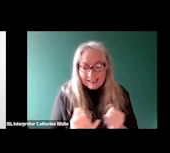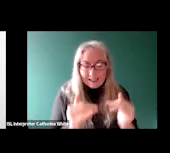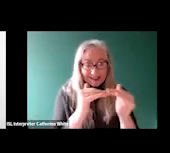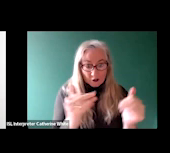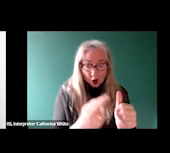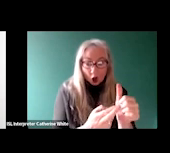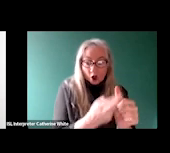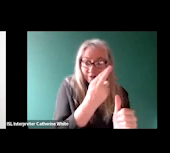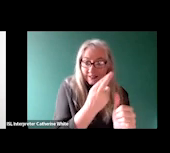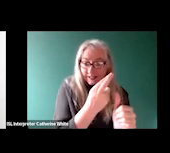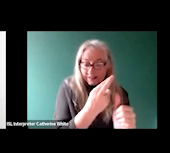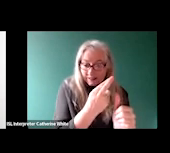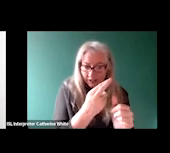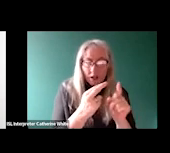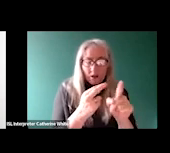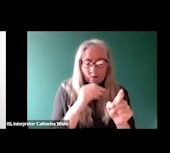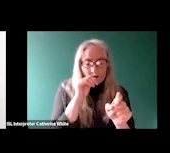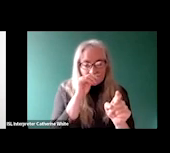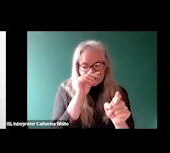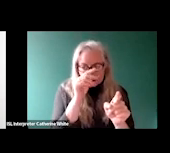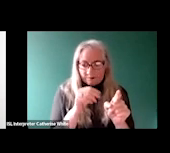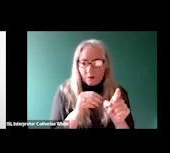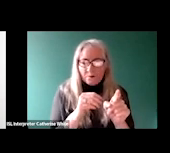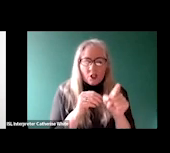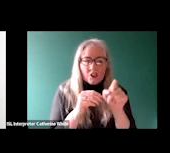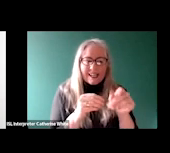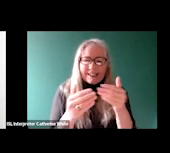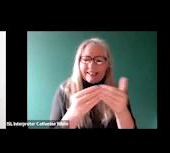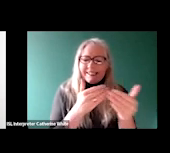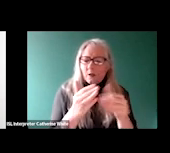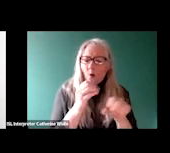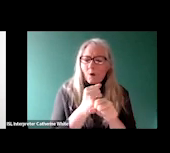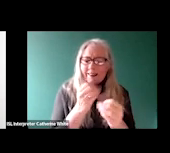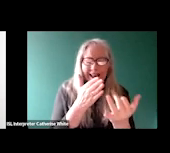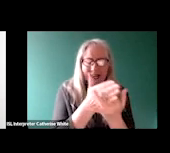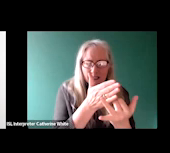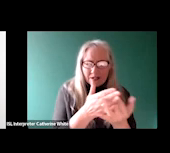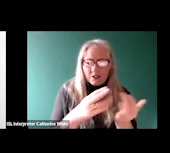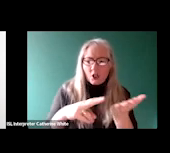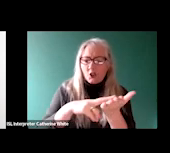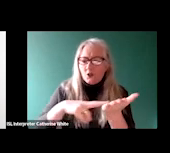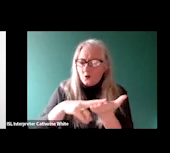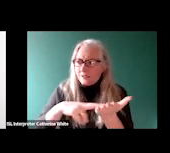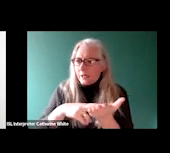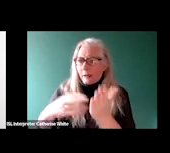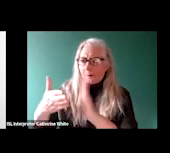existence already and very recent, dealing with the accessibility and usability of the built environment.